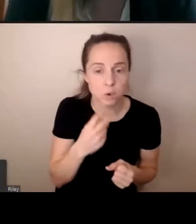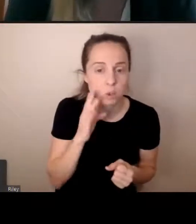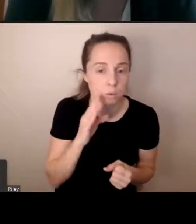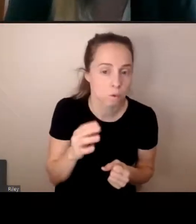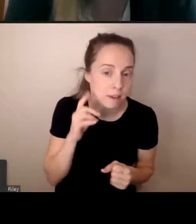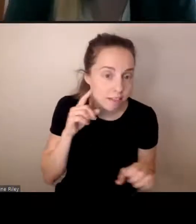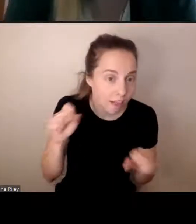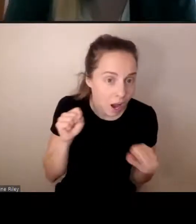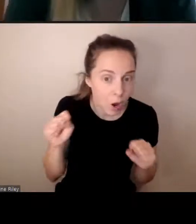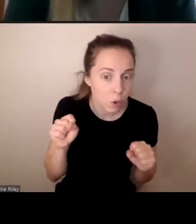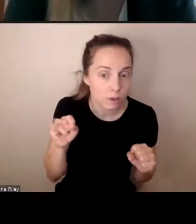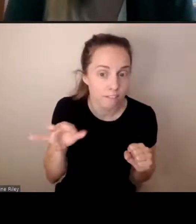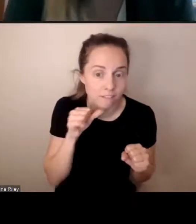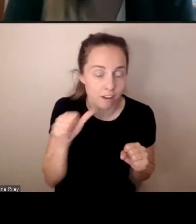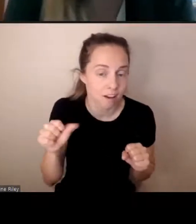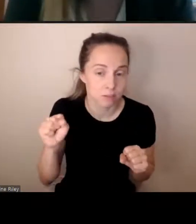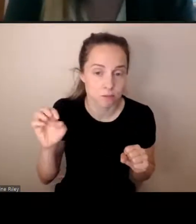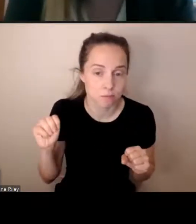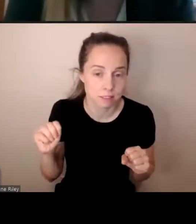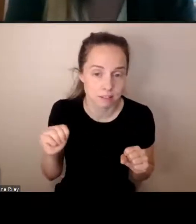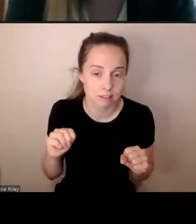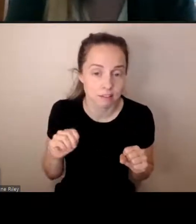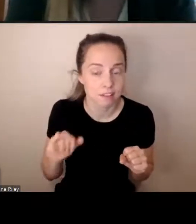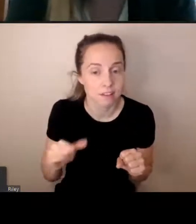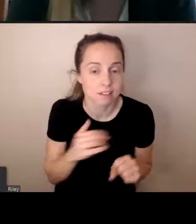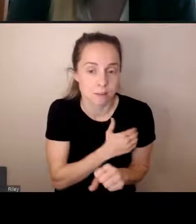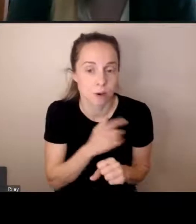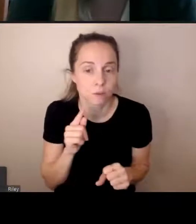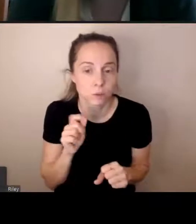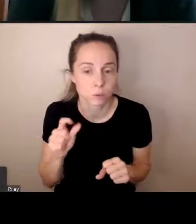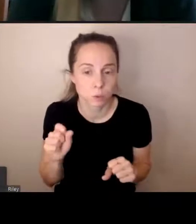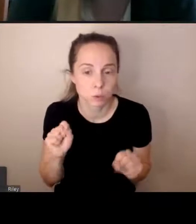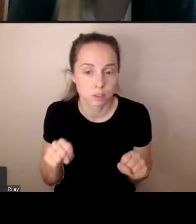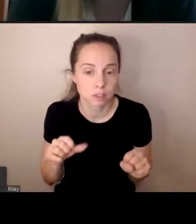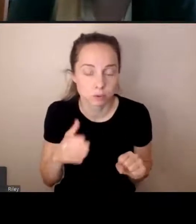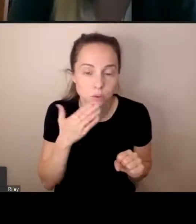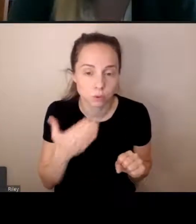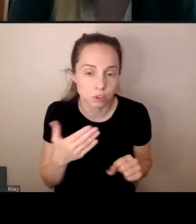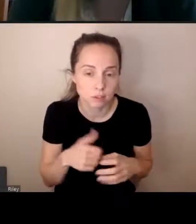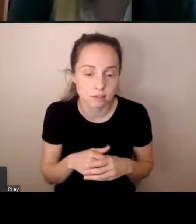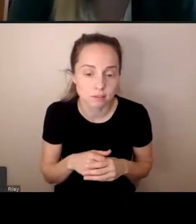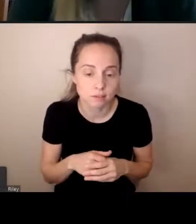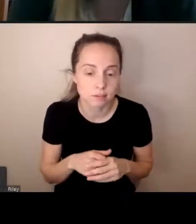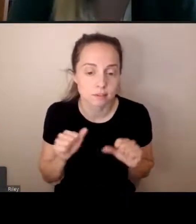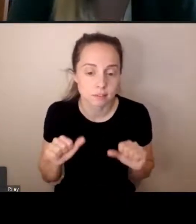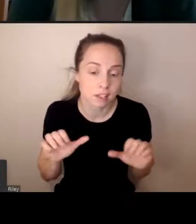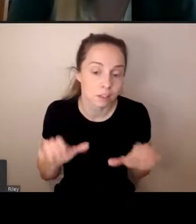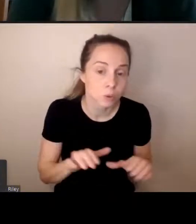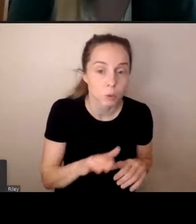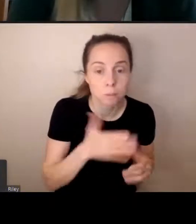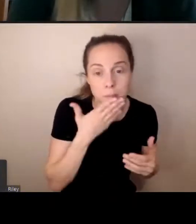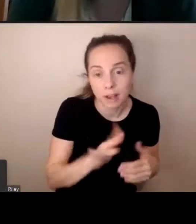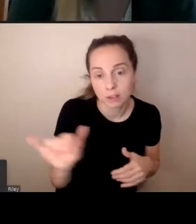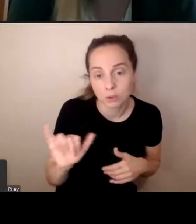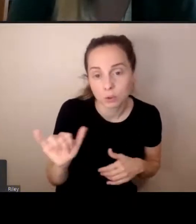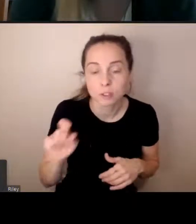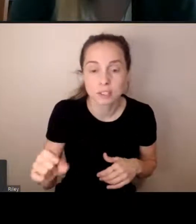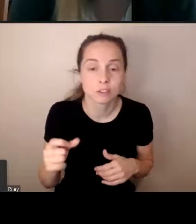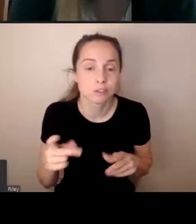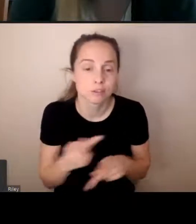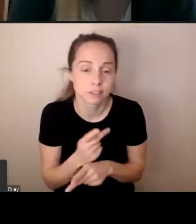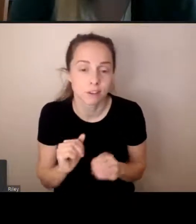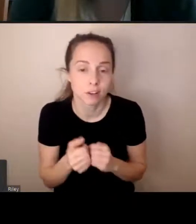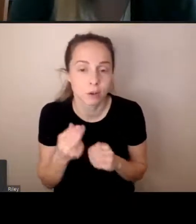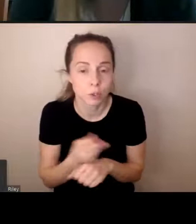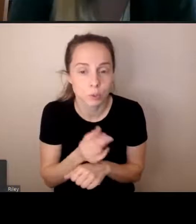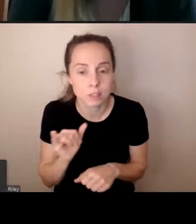It's a powerful tool that can be used to do good and used to do bad. And we all have to figure out how to use the tool in a way where